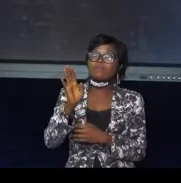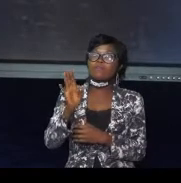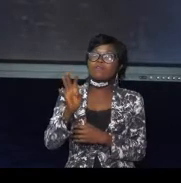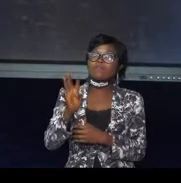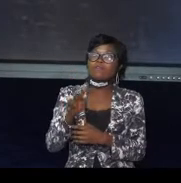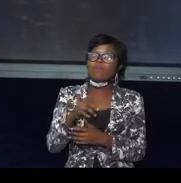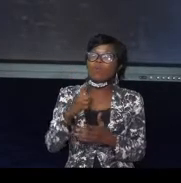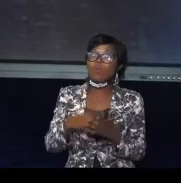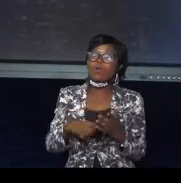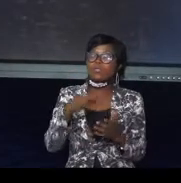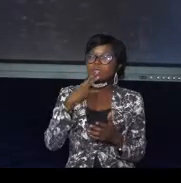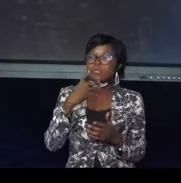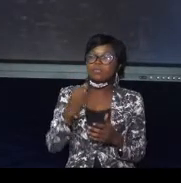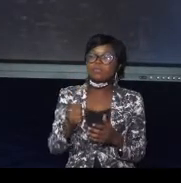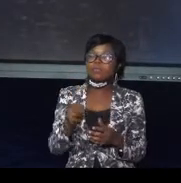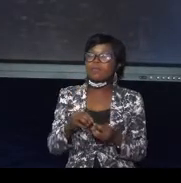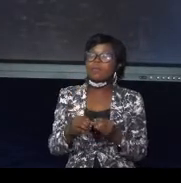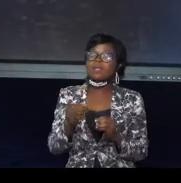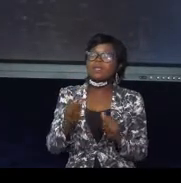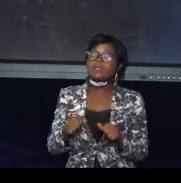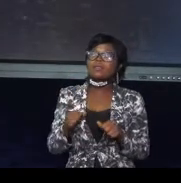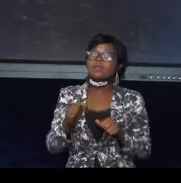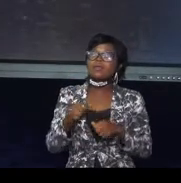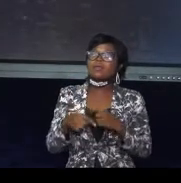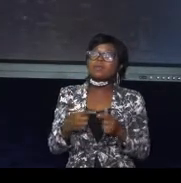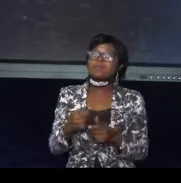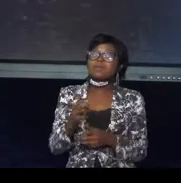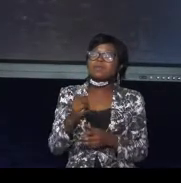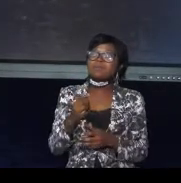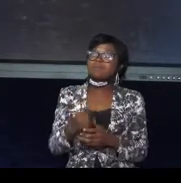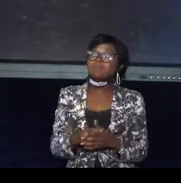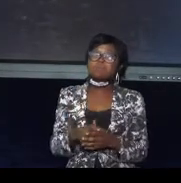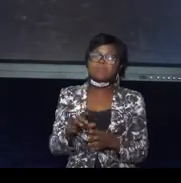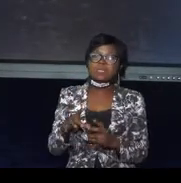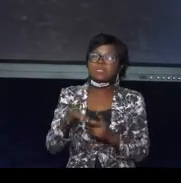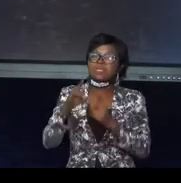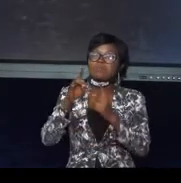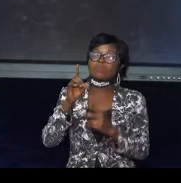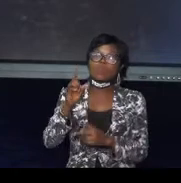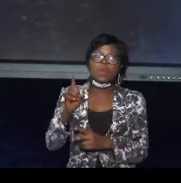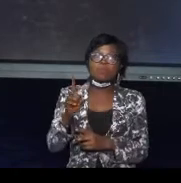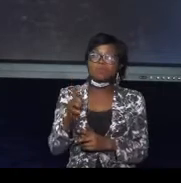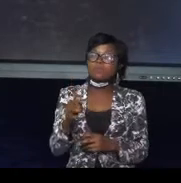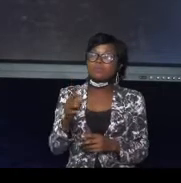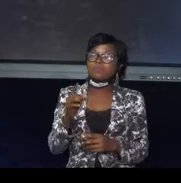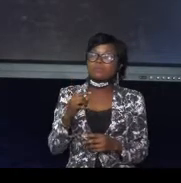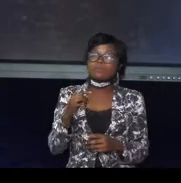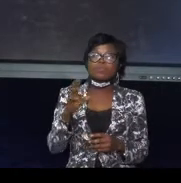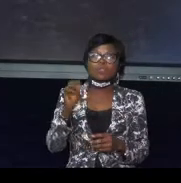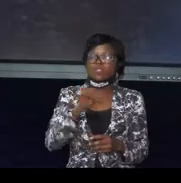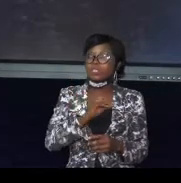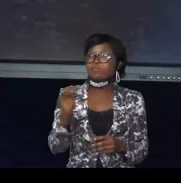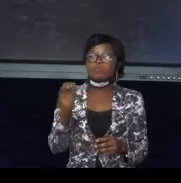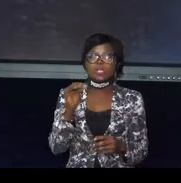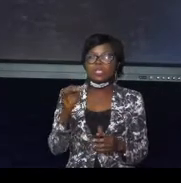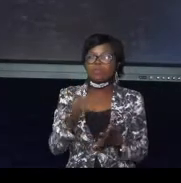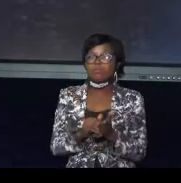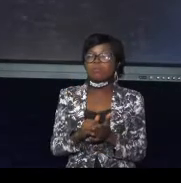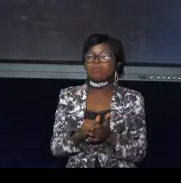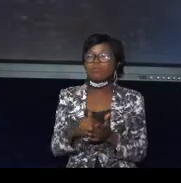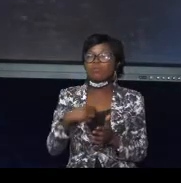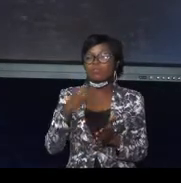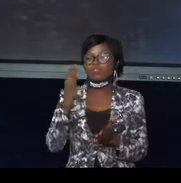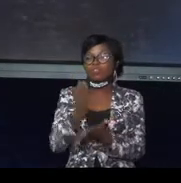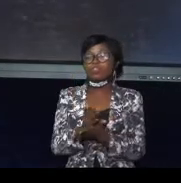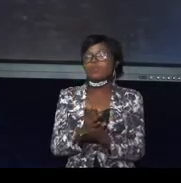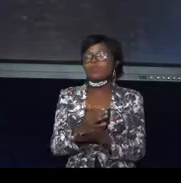times. But what is that number that can go in all these numbers, 3, 4, and 5? Except 1, nothing else. And 1 does not reduce each further. So we